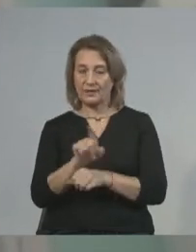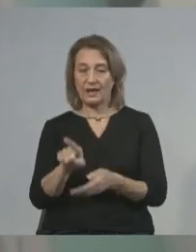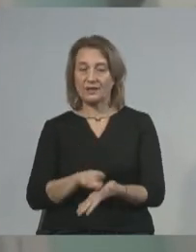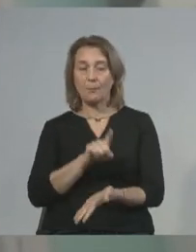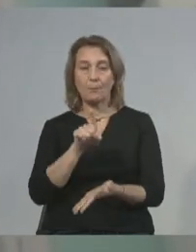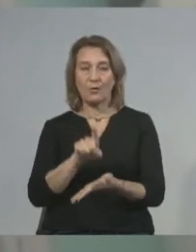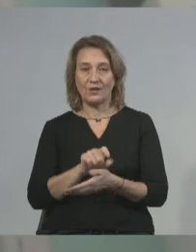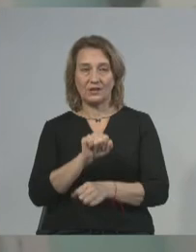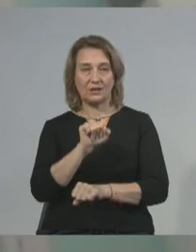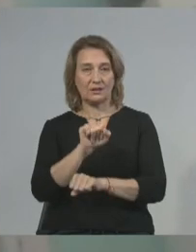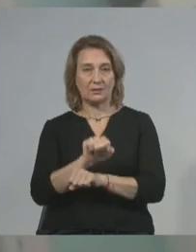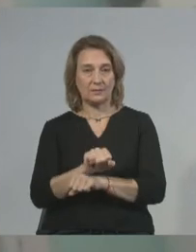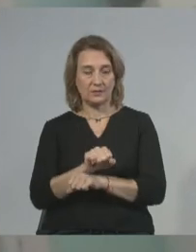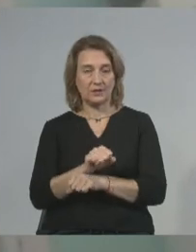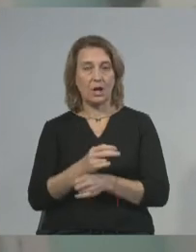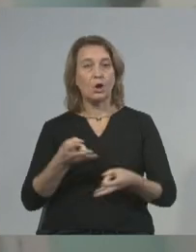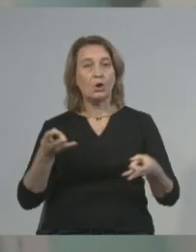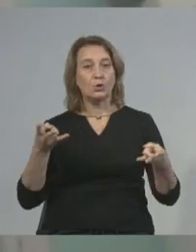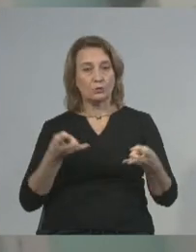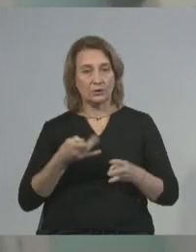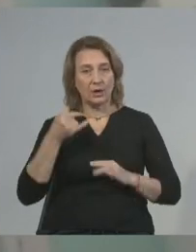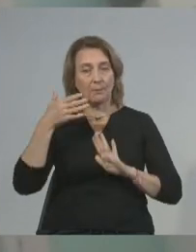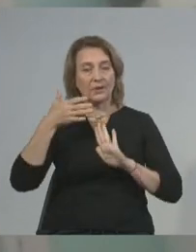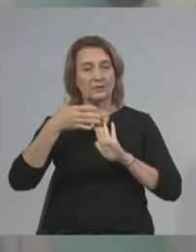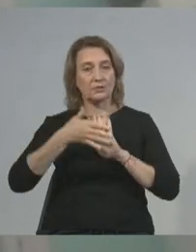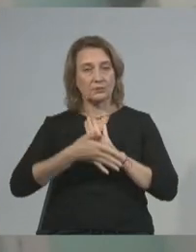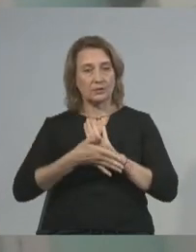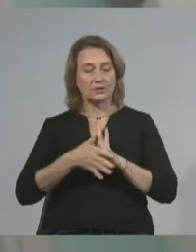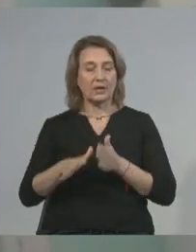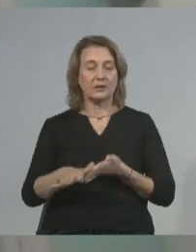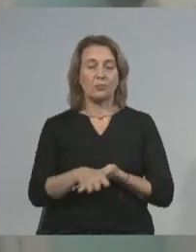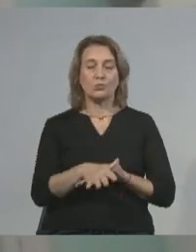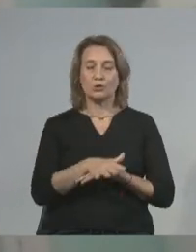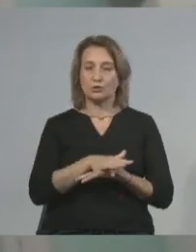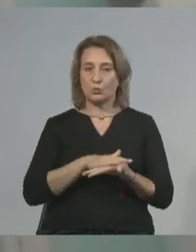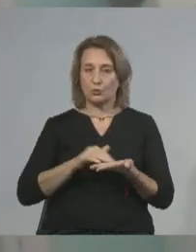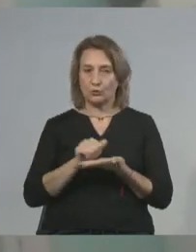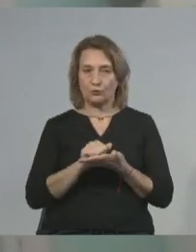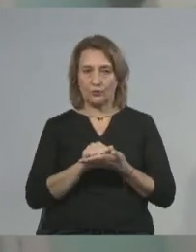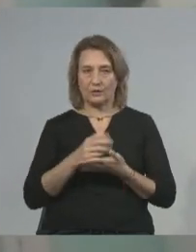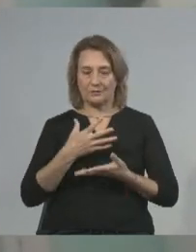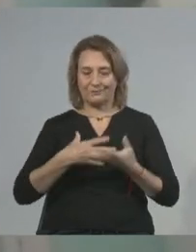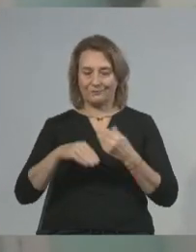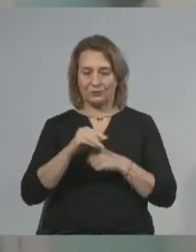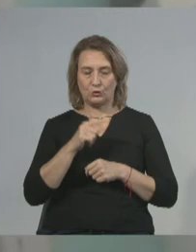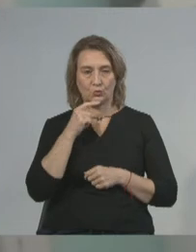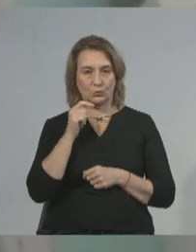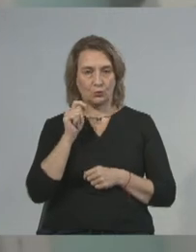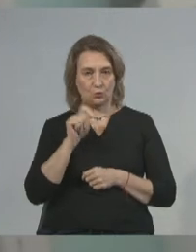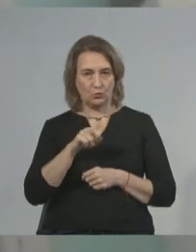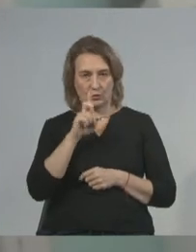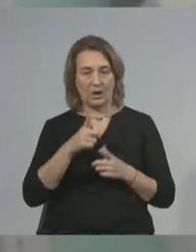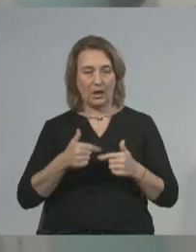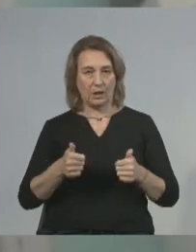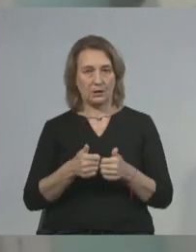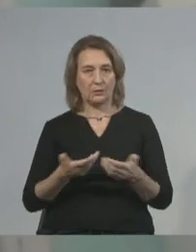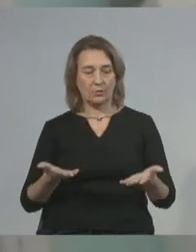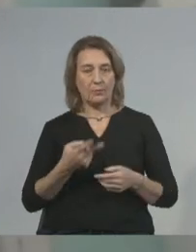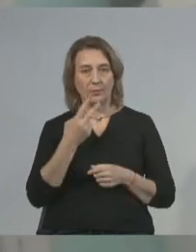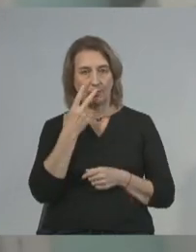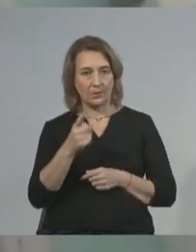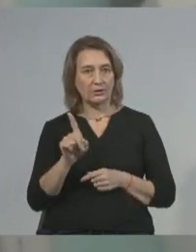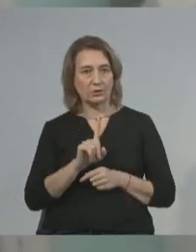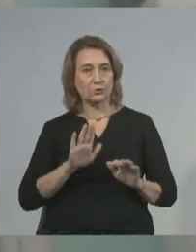understand that it can destroy your entire country and your entire democracy you've see we've seen what happened in in